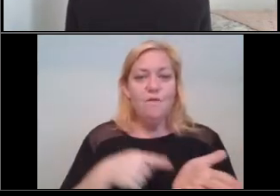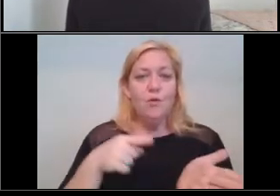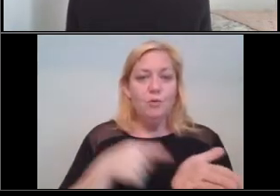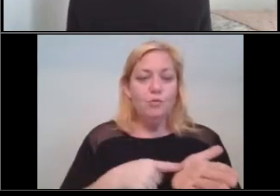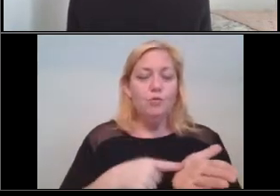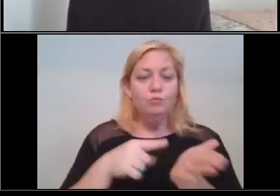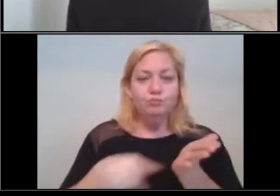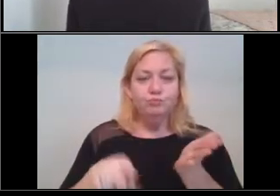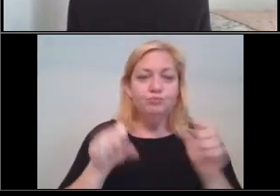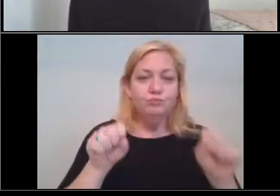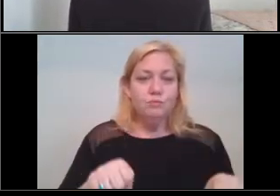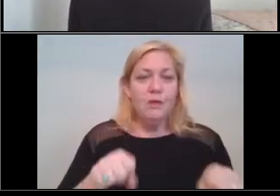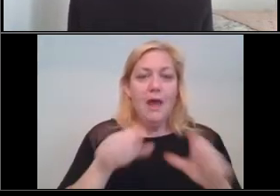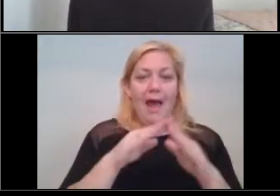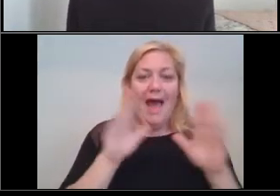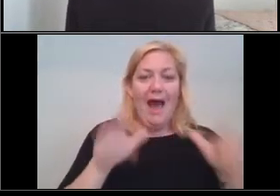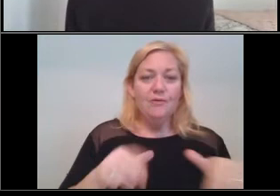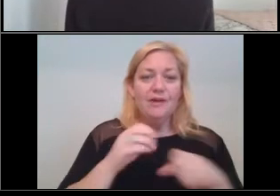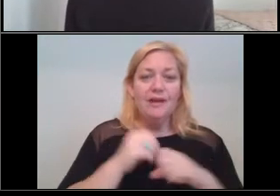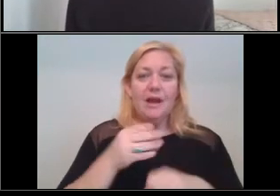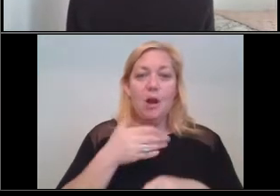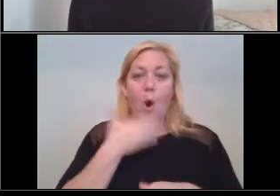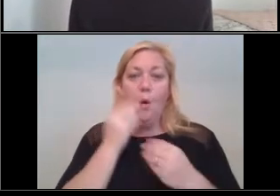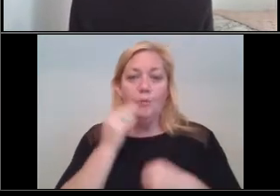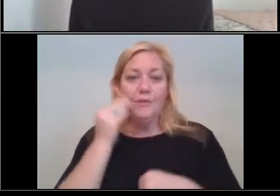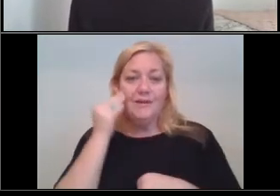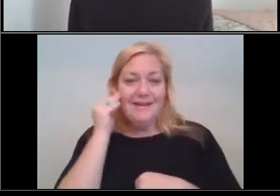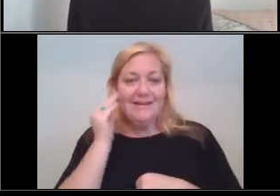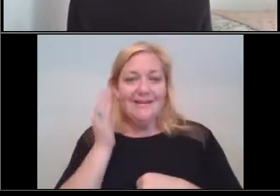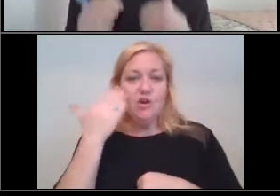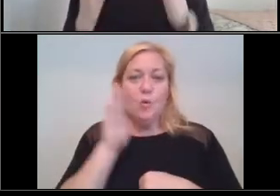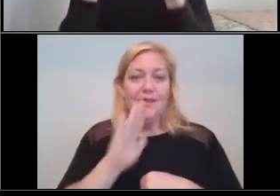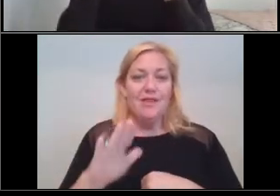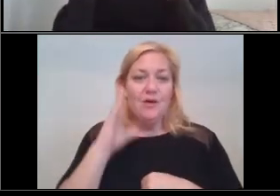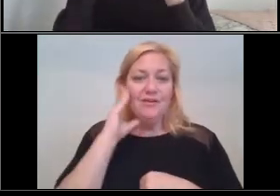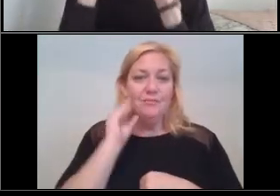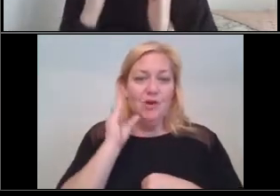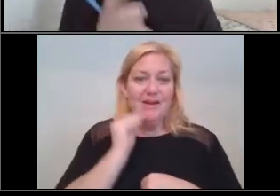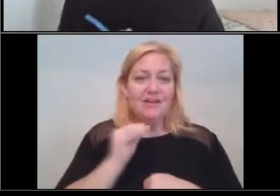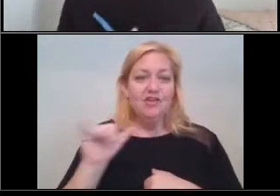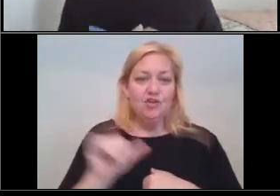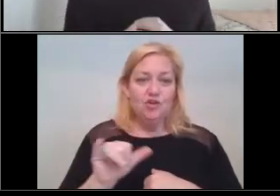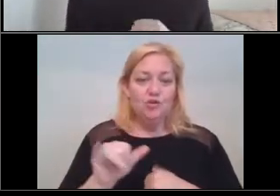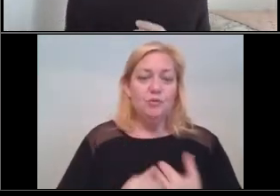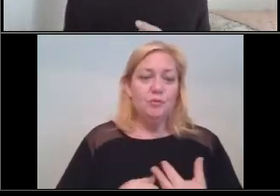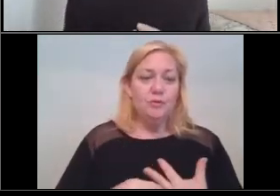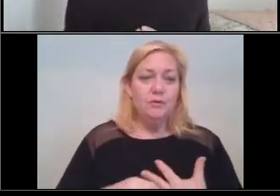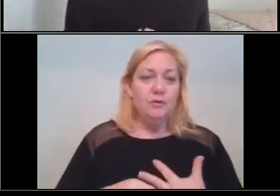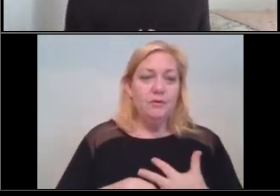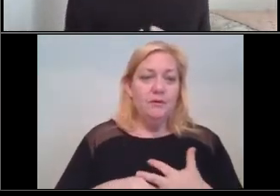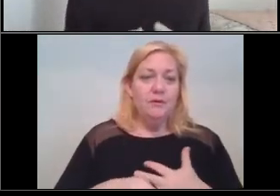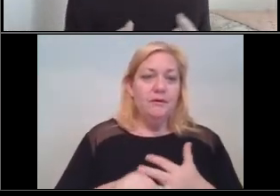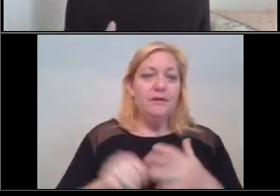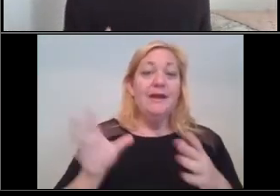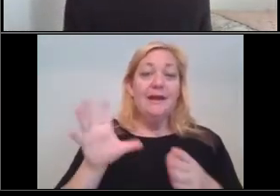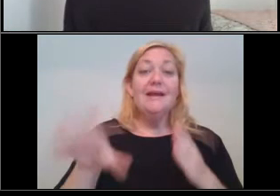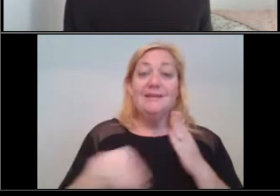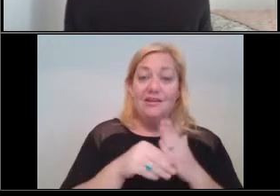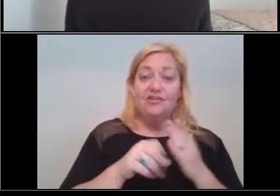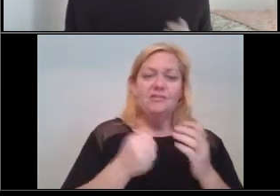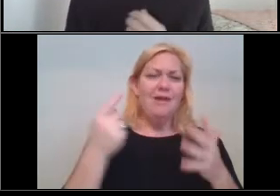and homelessness knowledge and experience on this roundtable body, in addition to a number of